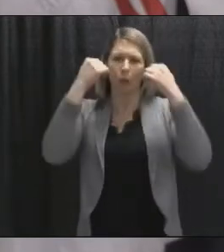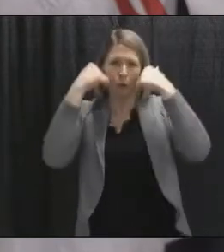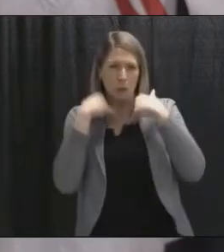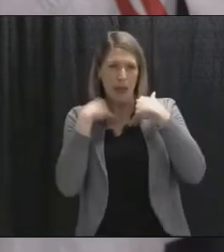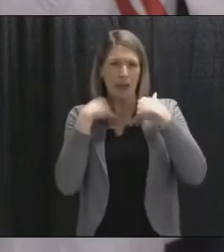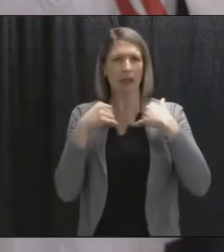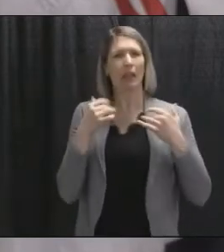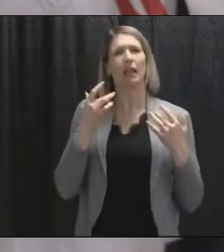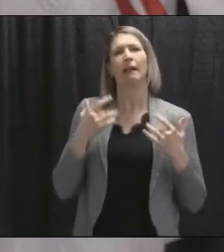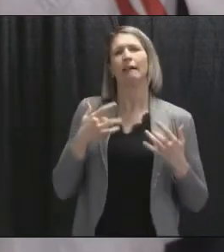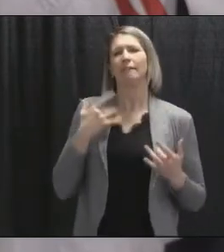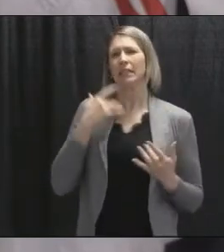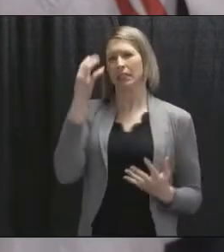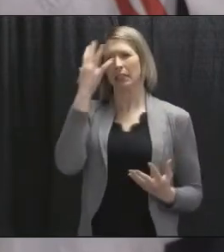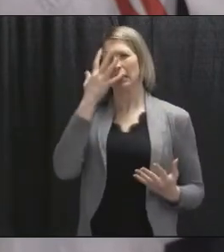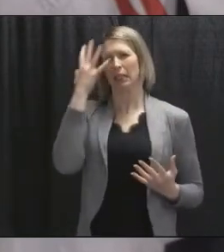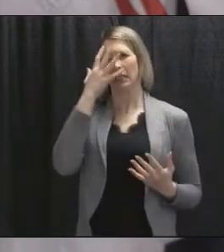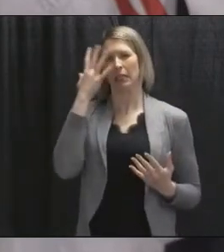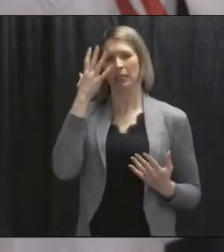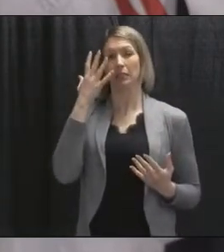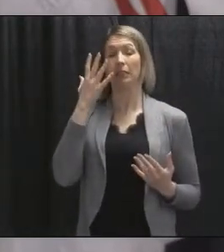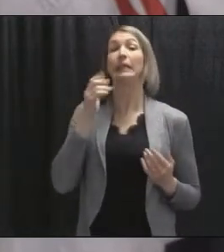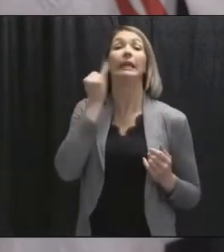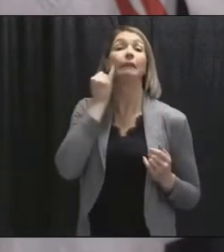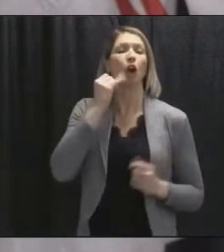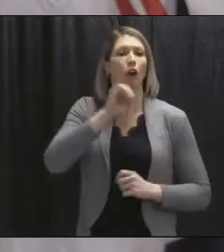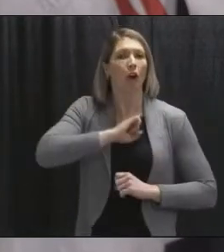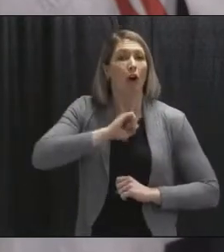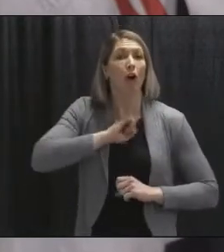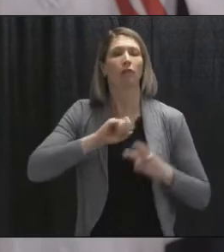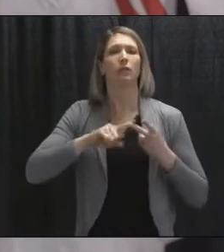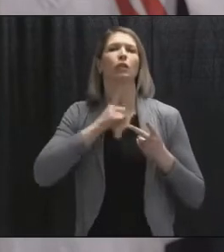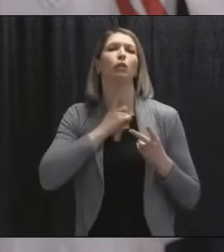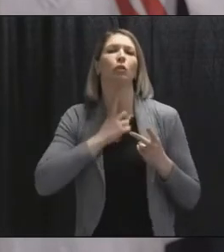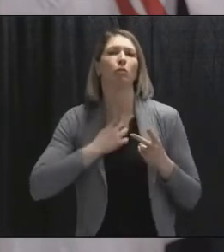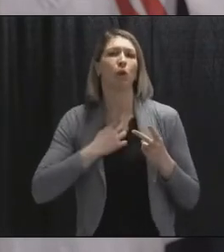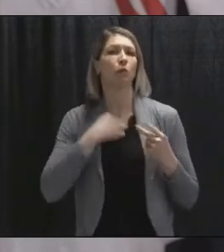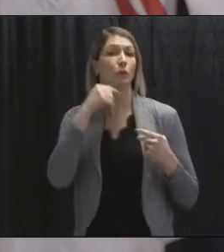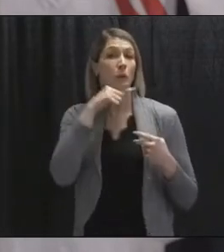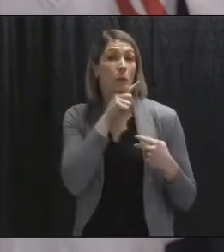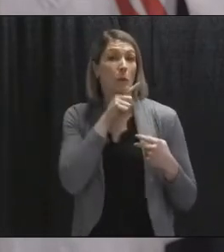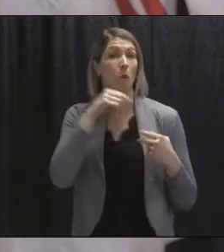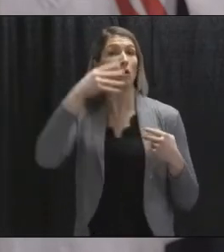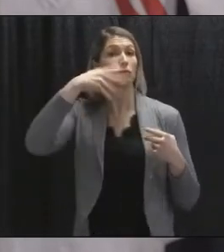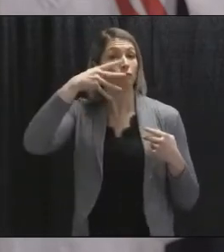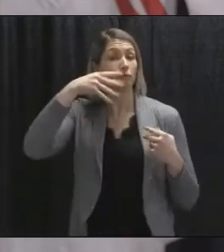and lightheadedness, cough, headache, sore throat, and or runny nose.